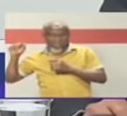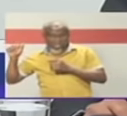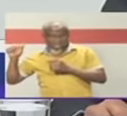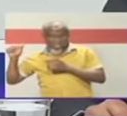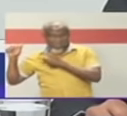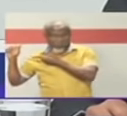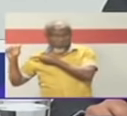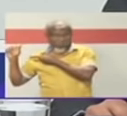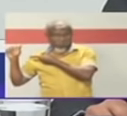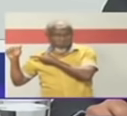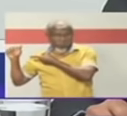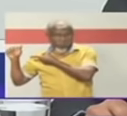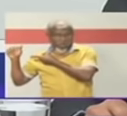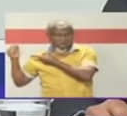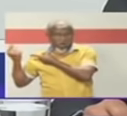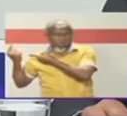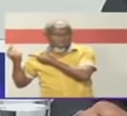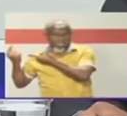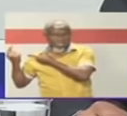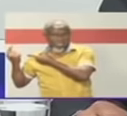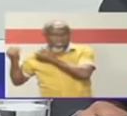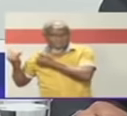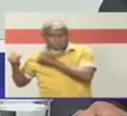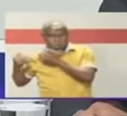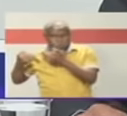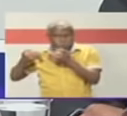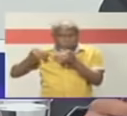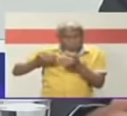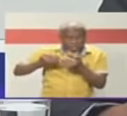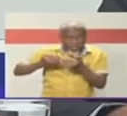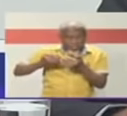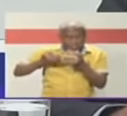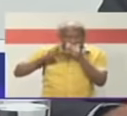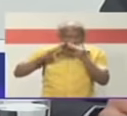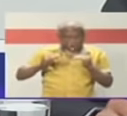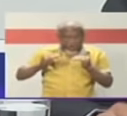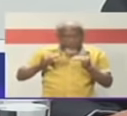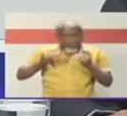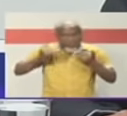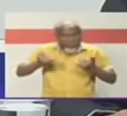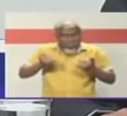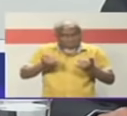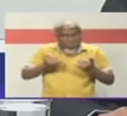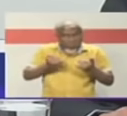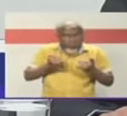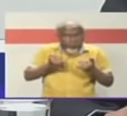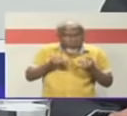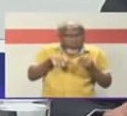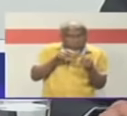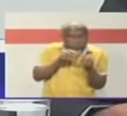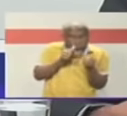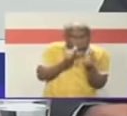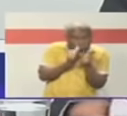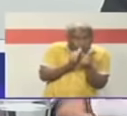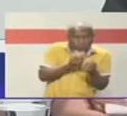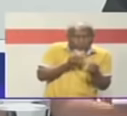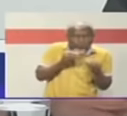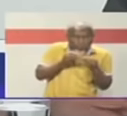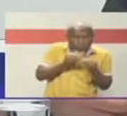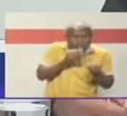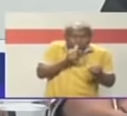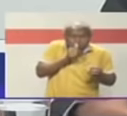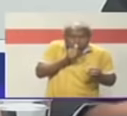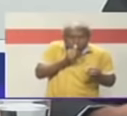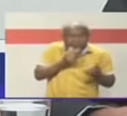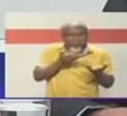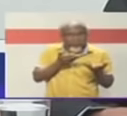our house. How are we going to respond? The decisions that we have to make